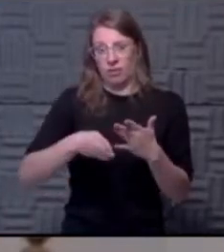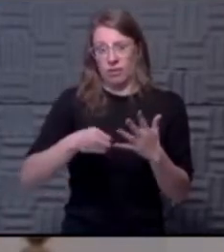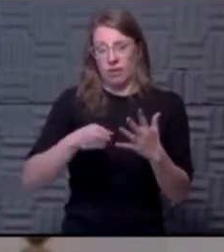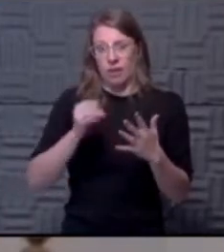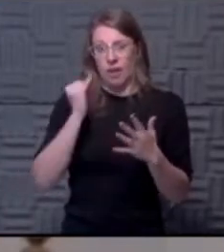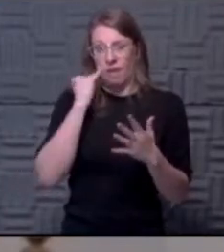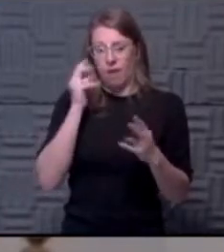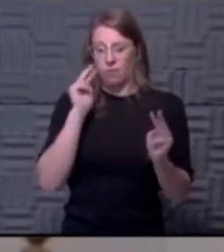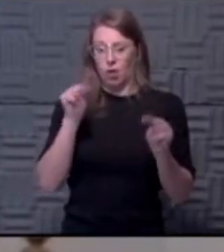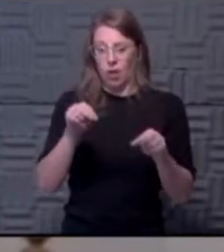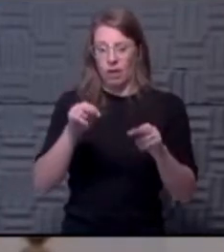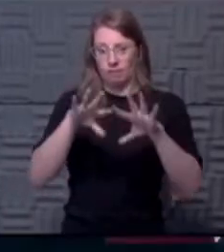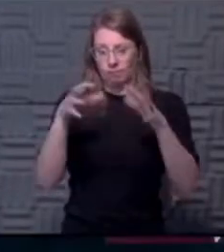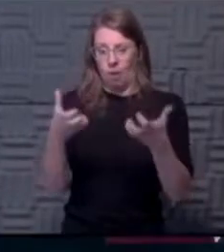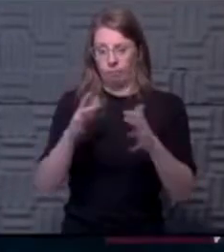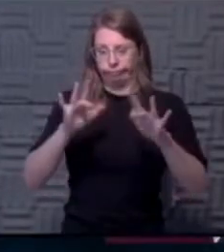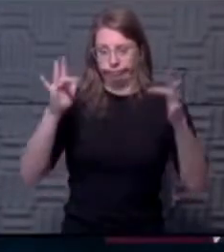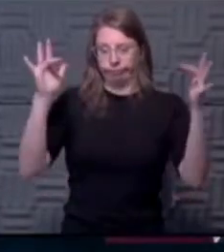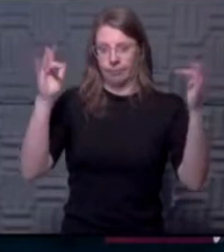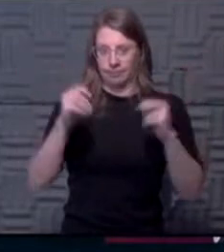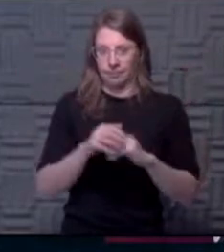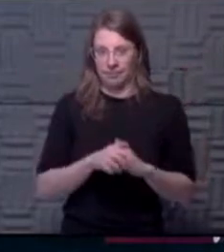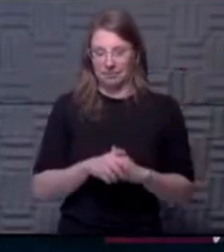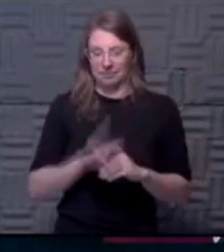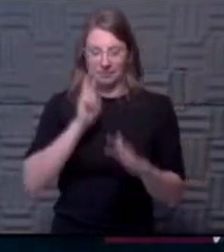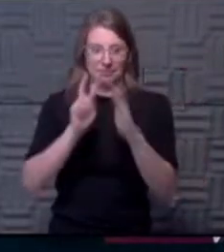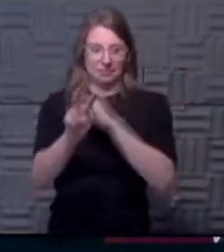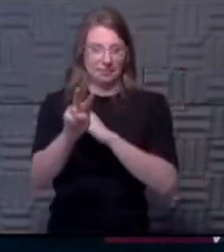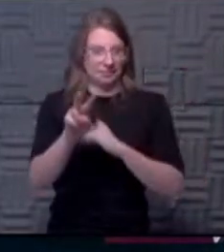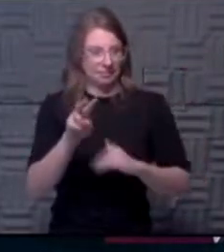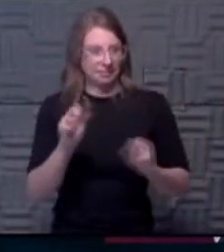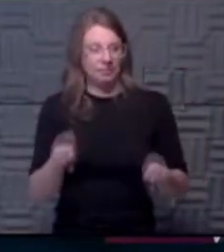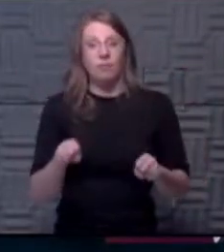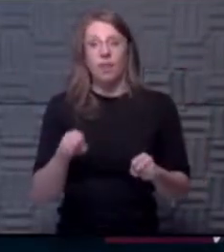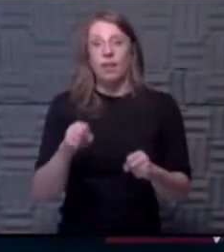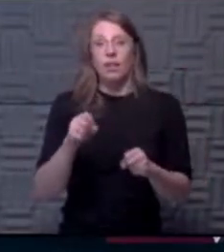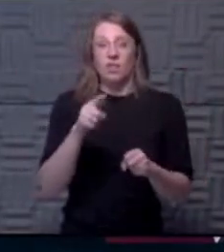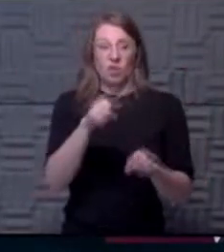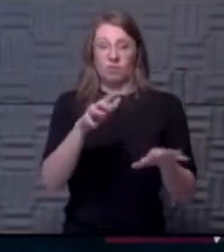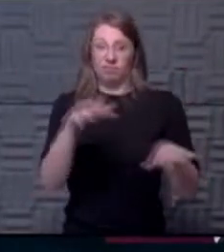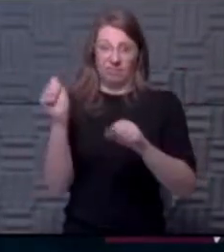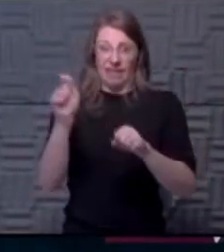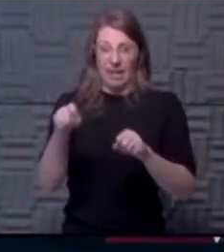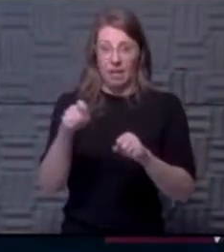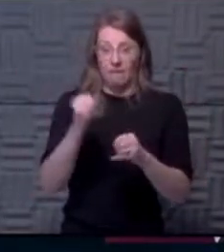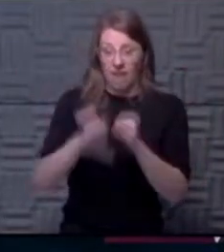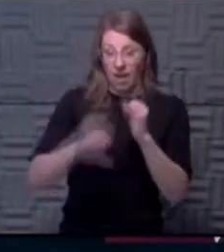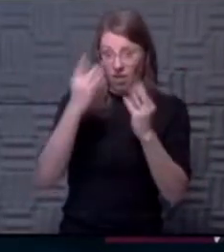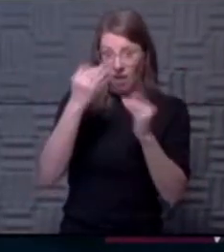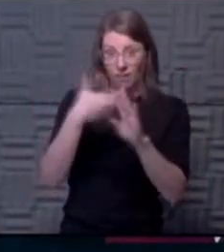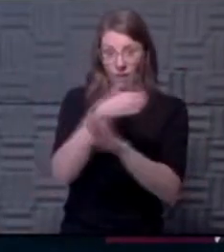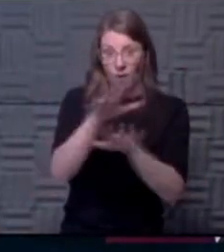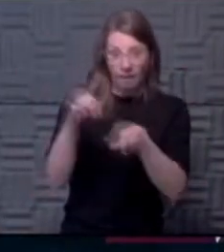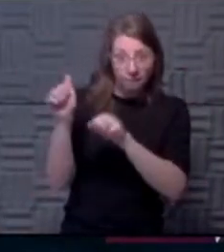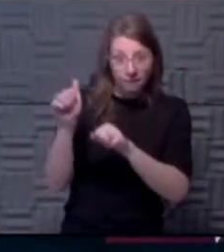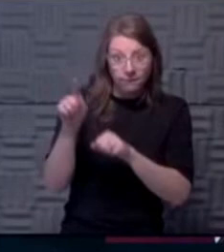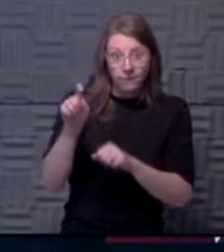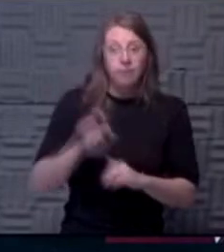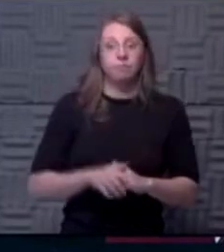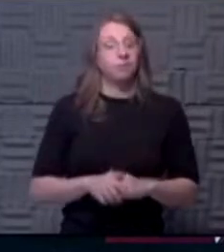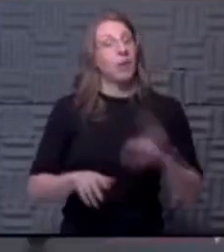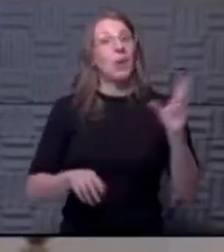ball. All right. Well, I know you have to run. Any final thoughts before you leave us, Dr. Norman?